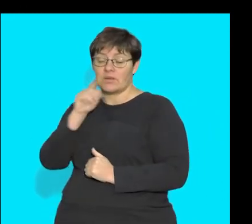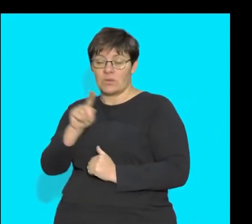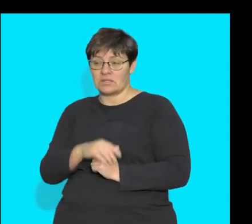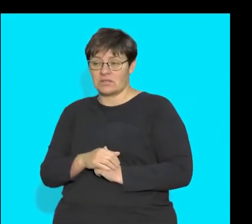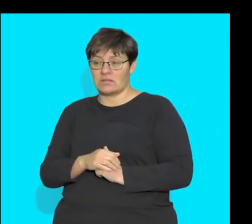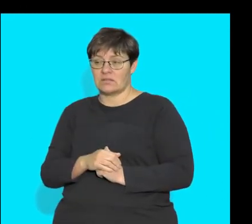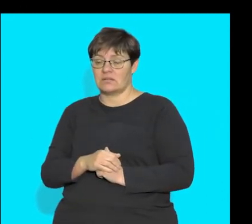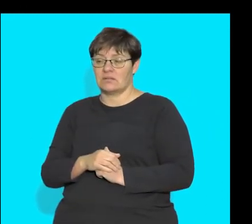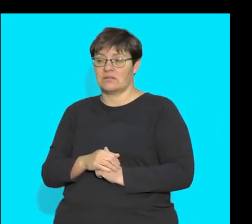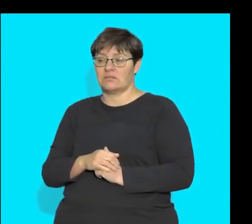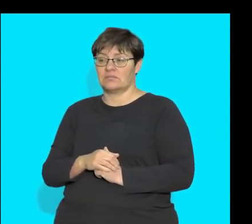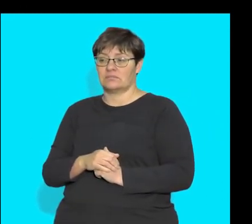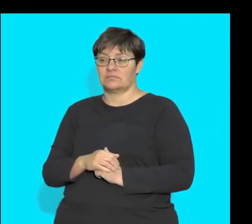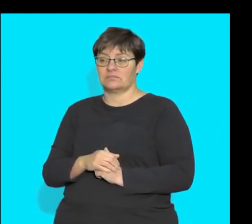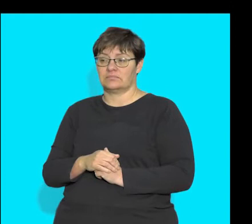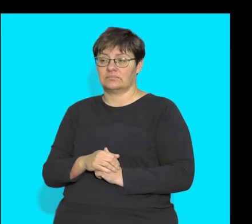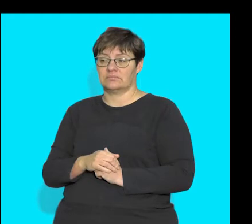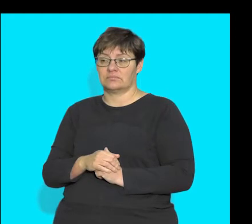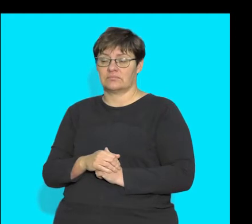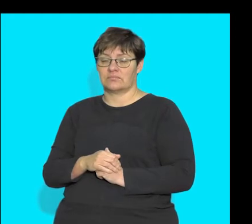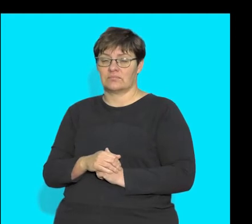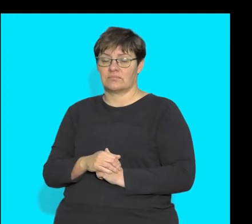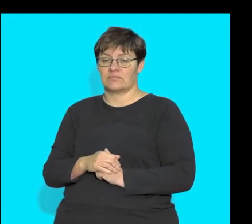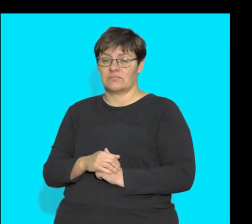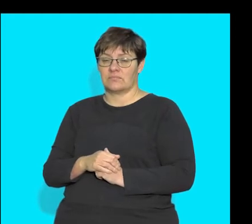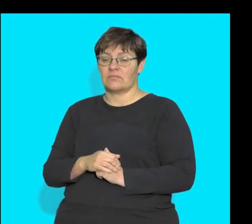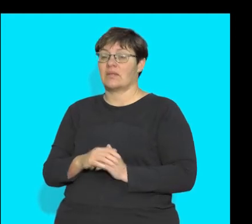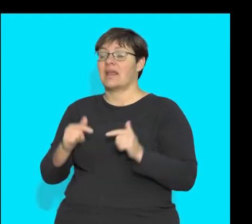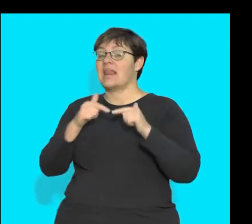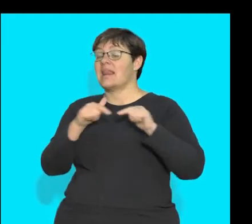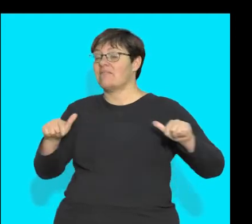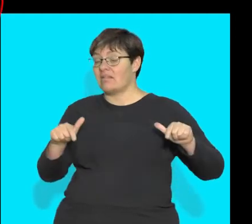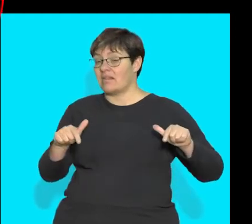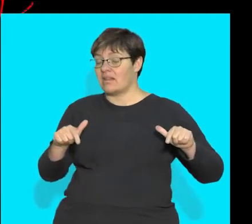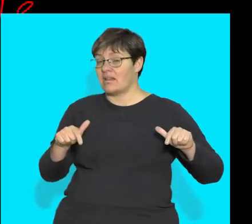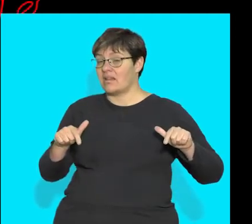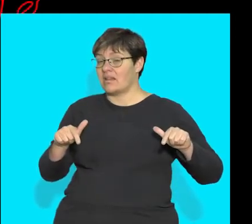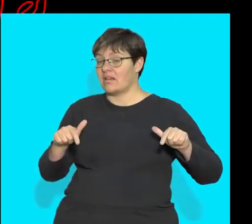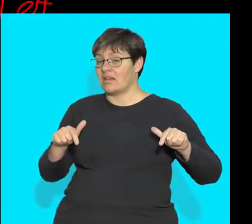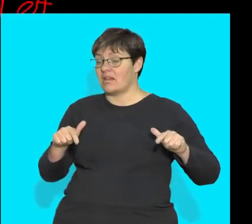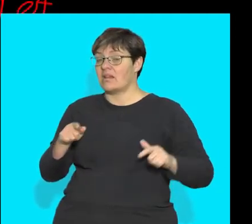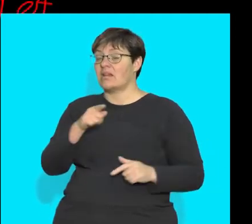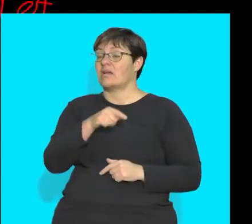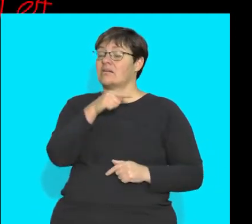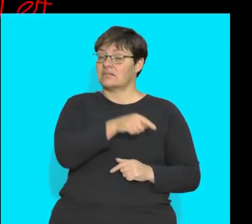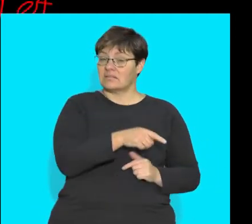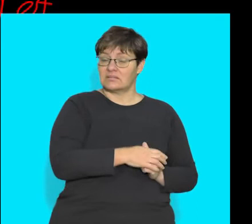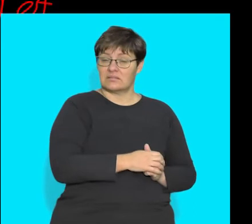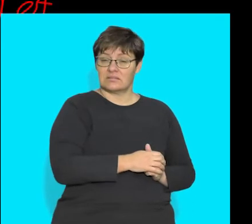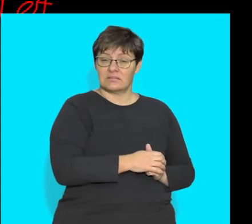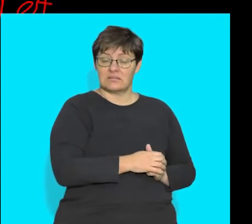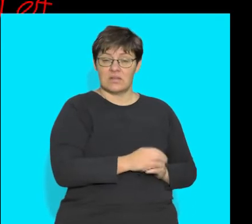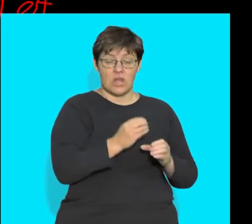let's answer it, all right, the level of